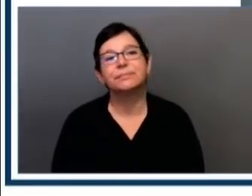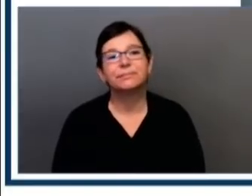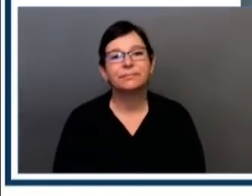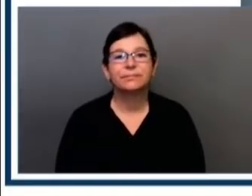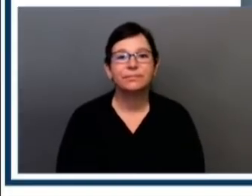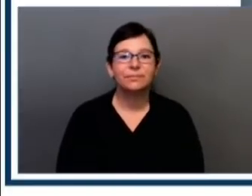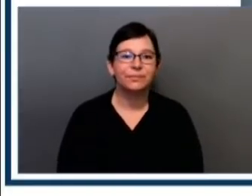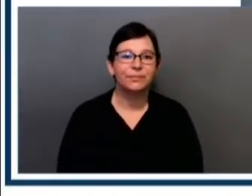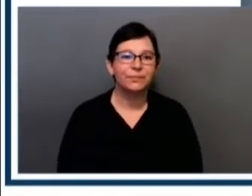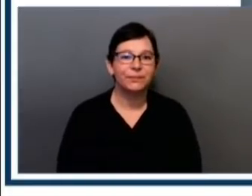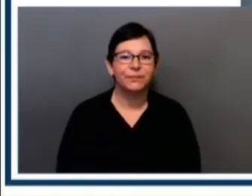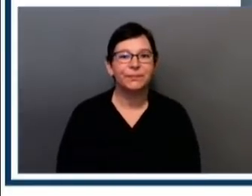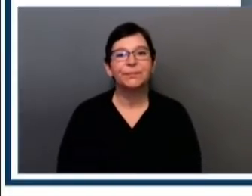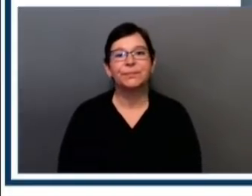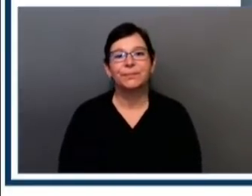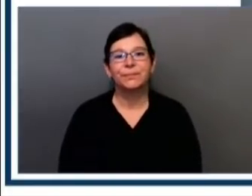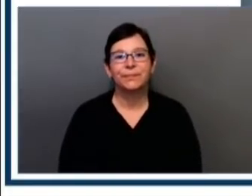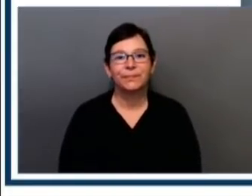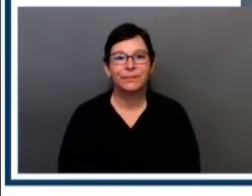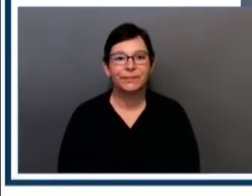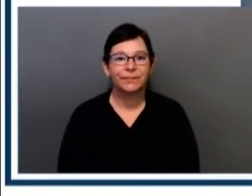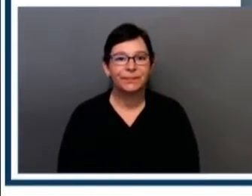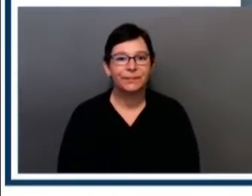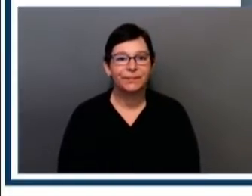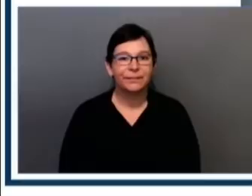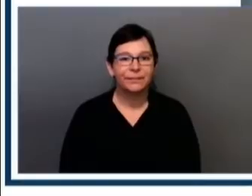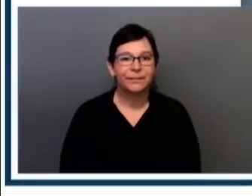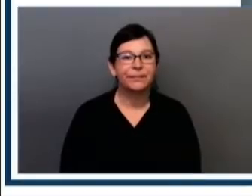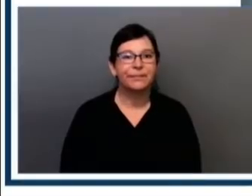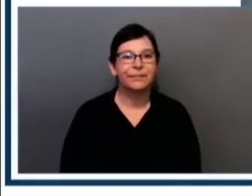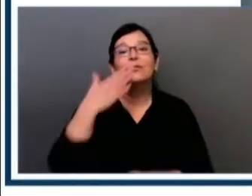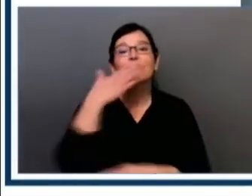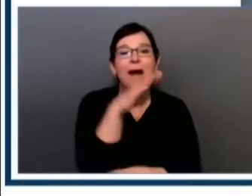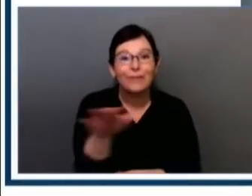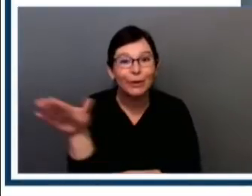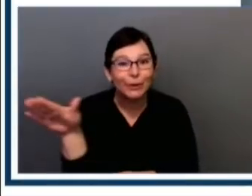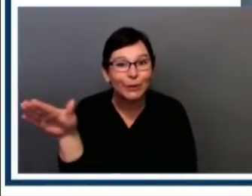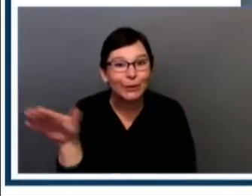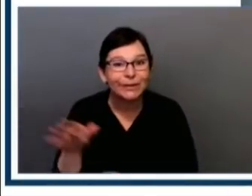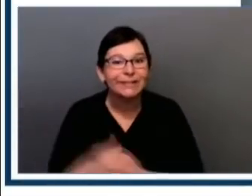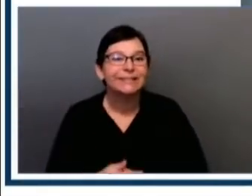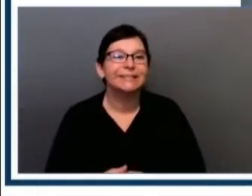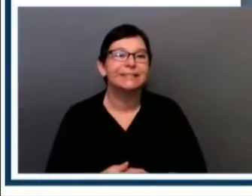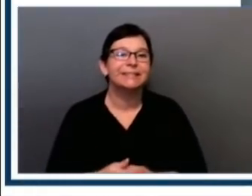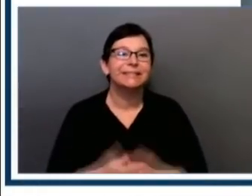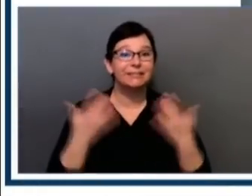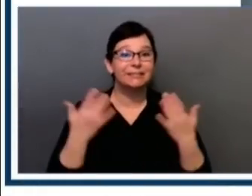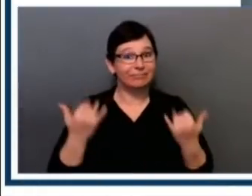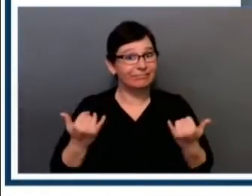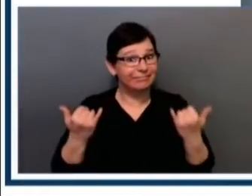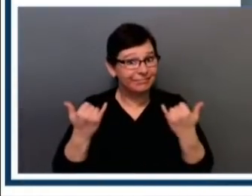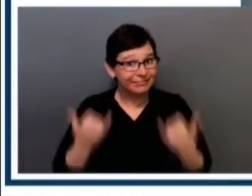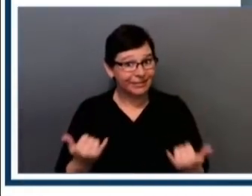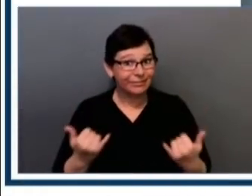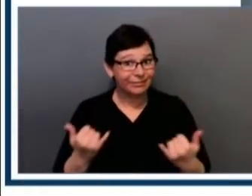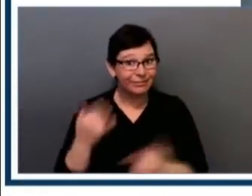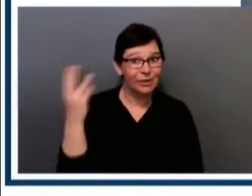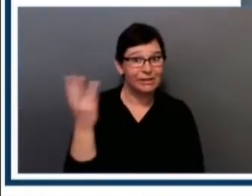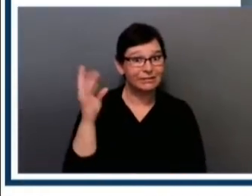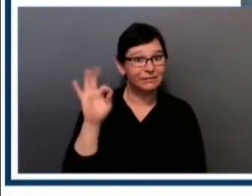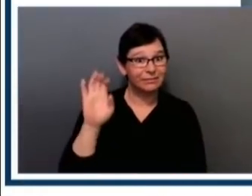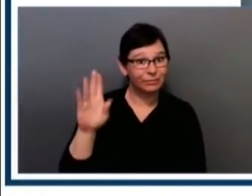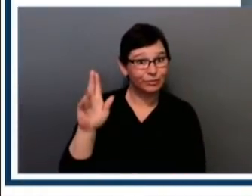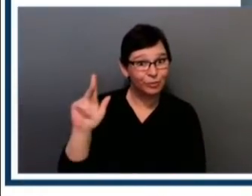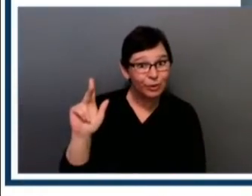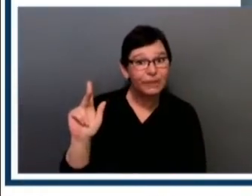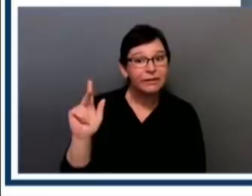Good afternoon, and thank you for joining us for today's COVID briefing. Joining us today, the Honourable Tim Houston, Premier of the Province